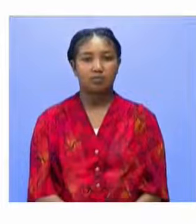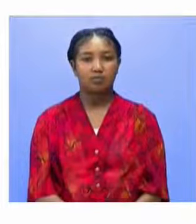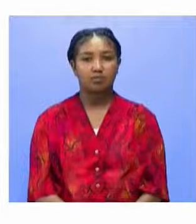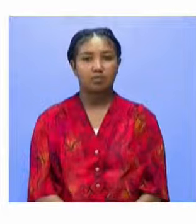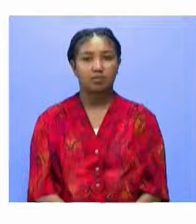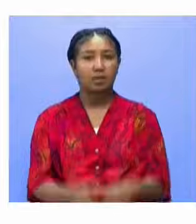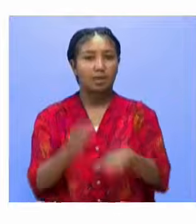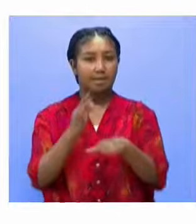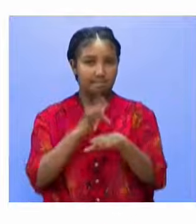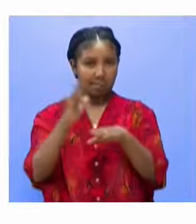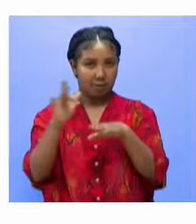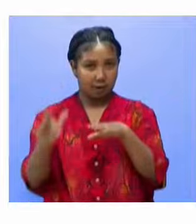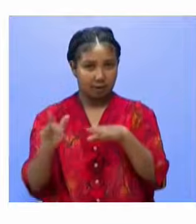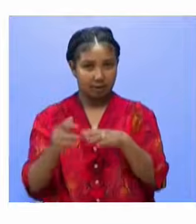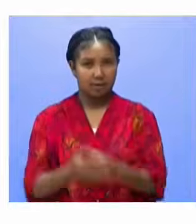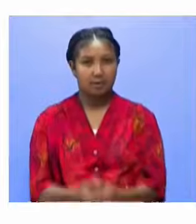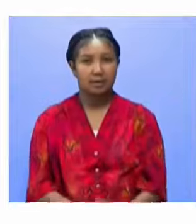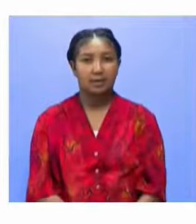Blank